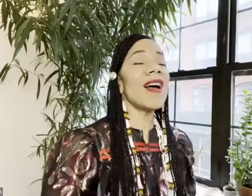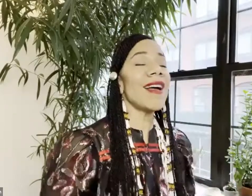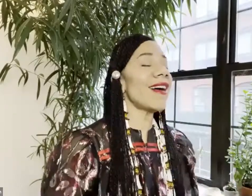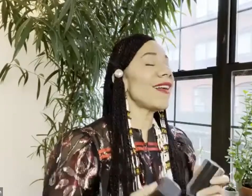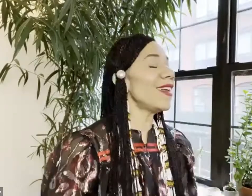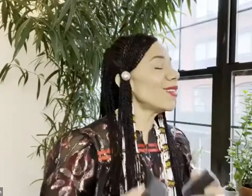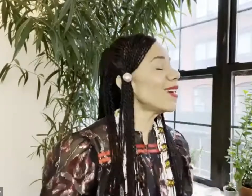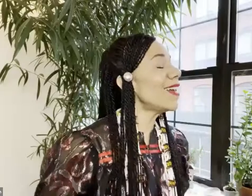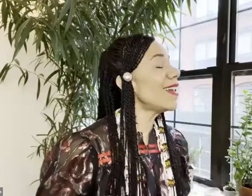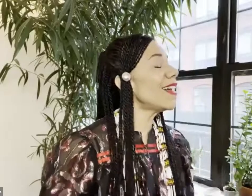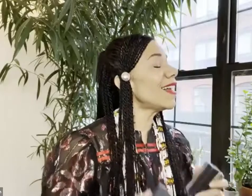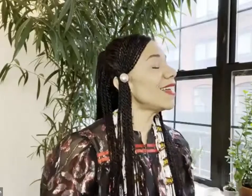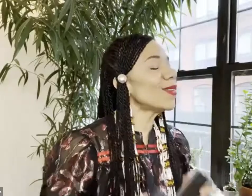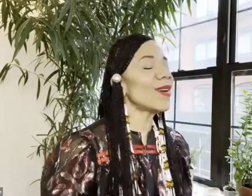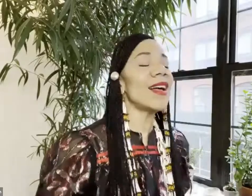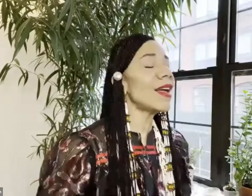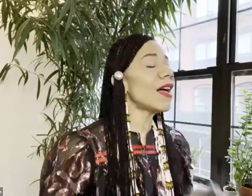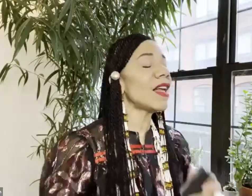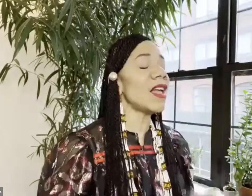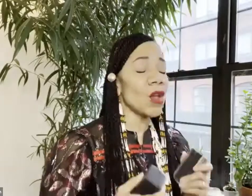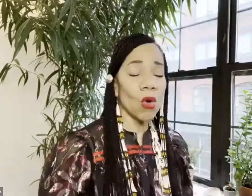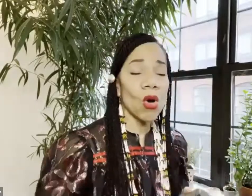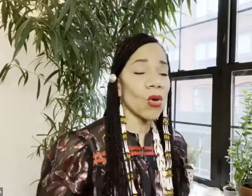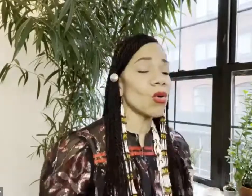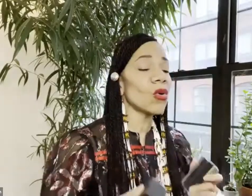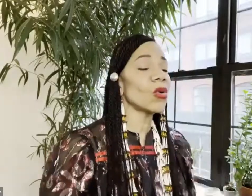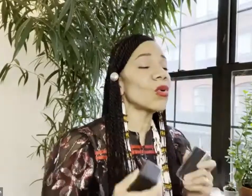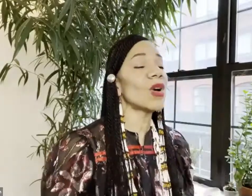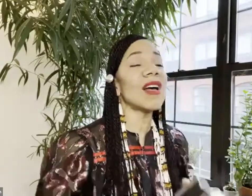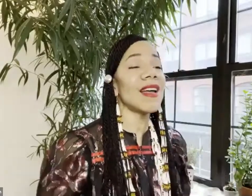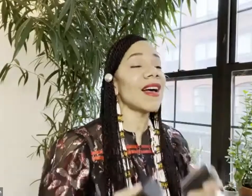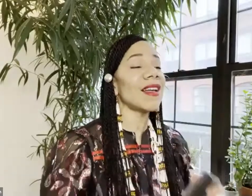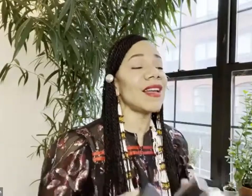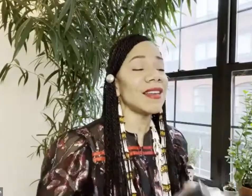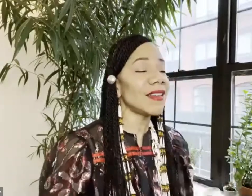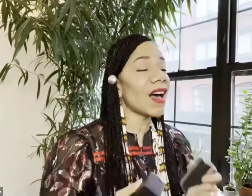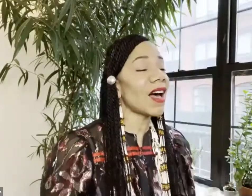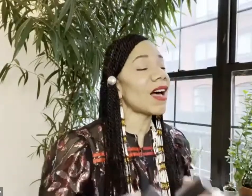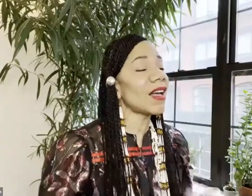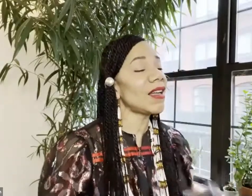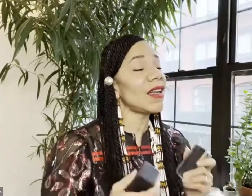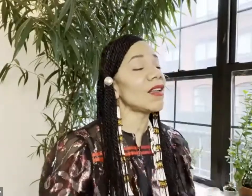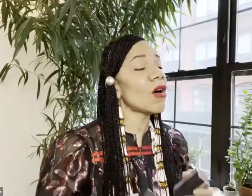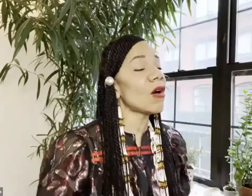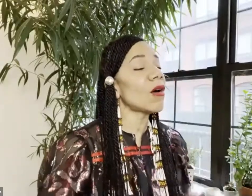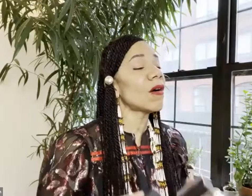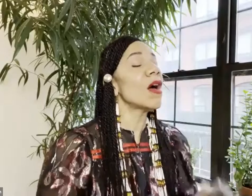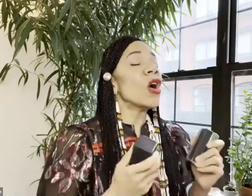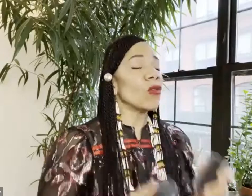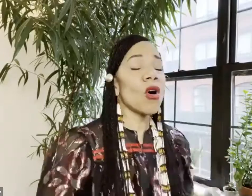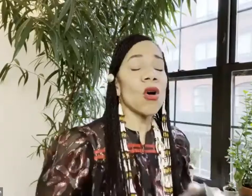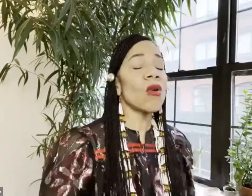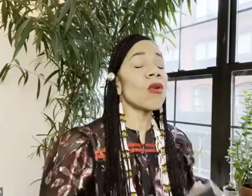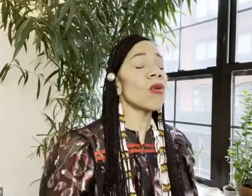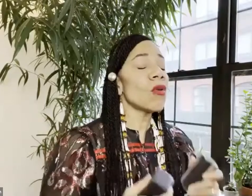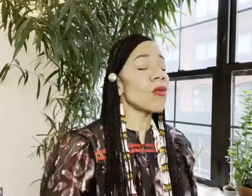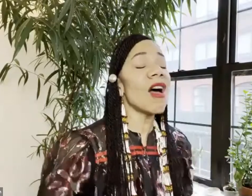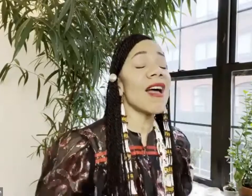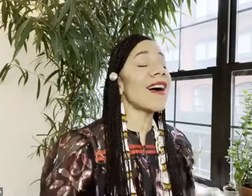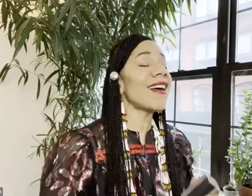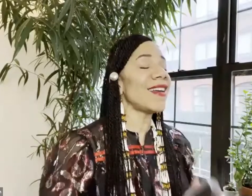Whoa, where, hey, where, hey, where, hey, whoa, where, hey, ya, hey, yo.